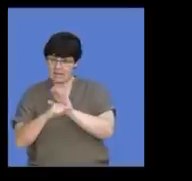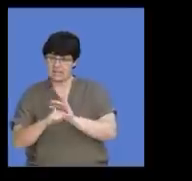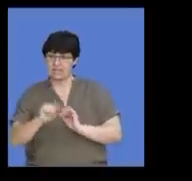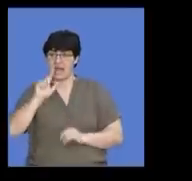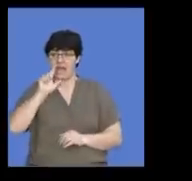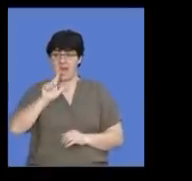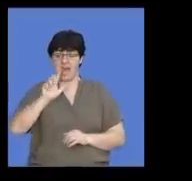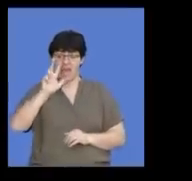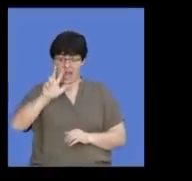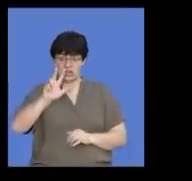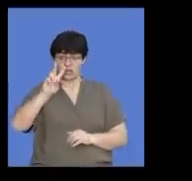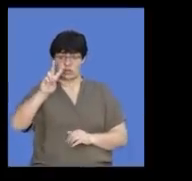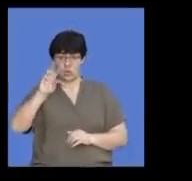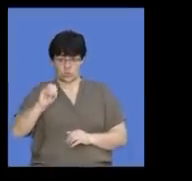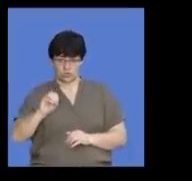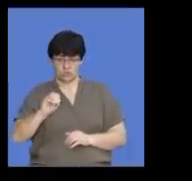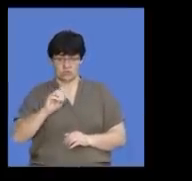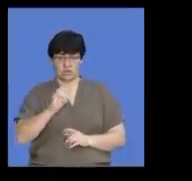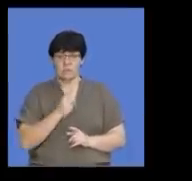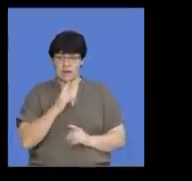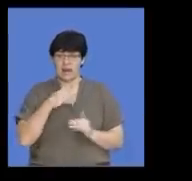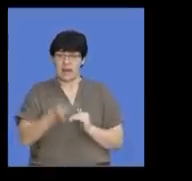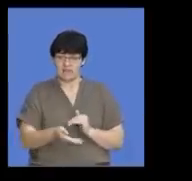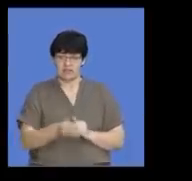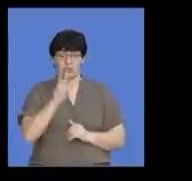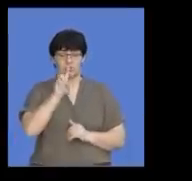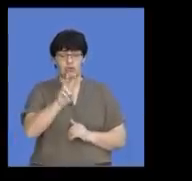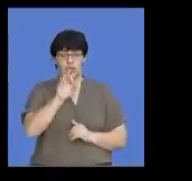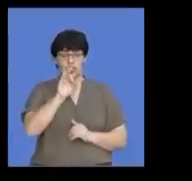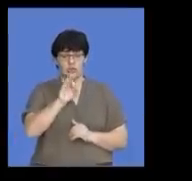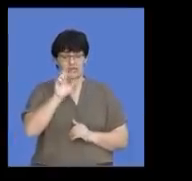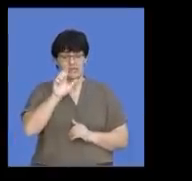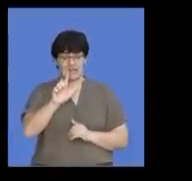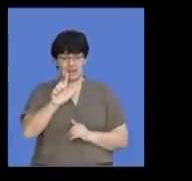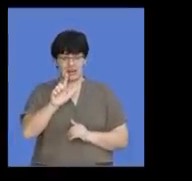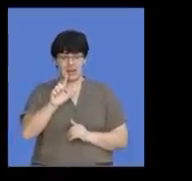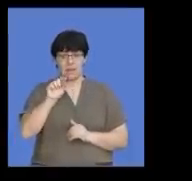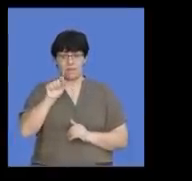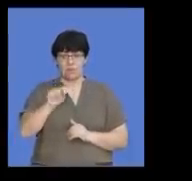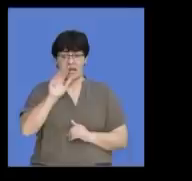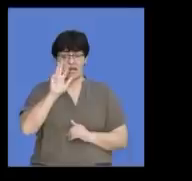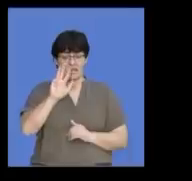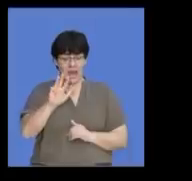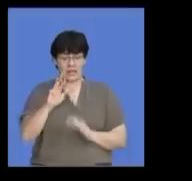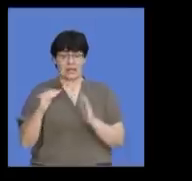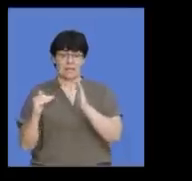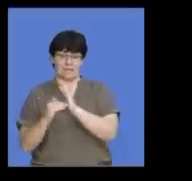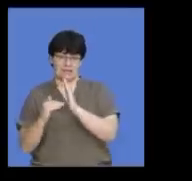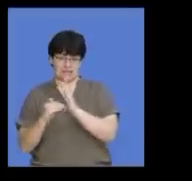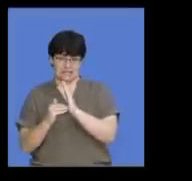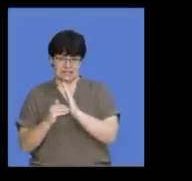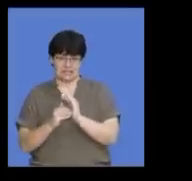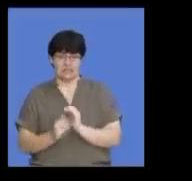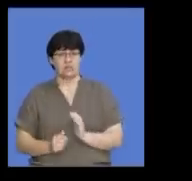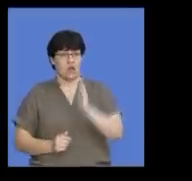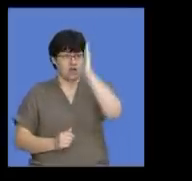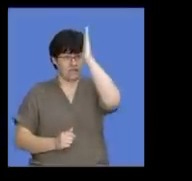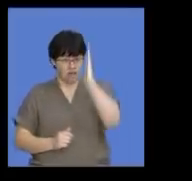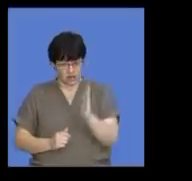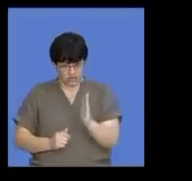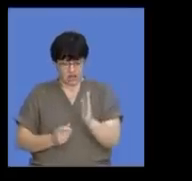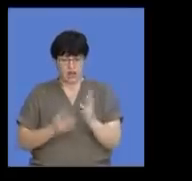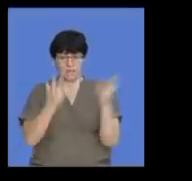the height, which is 237.9 meters. I've calculated my vertical